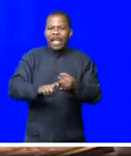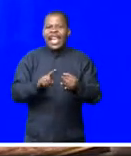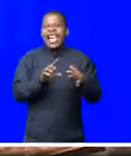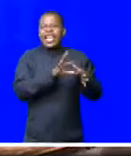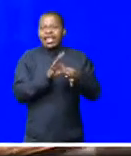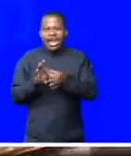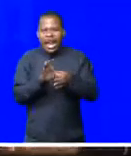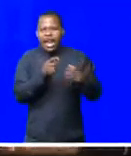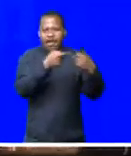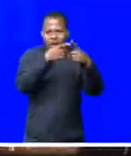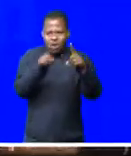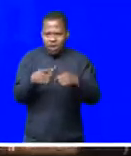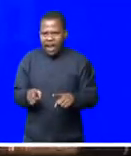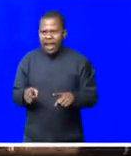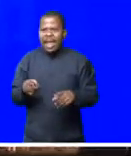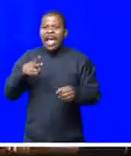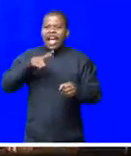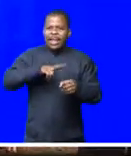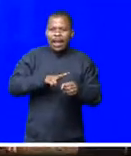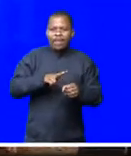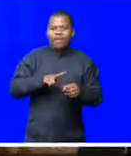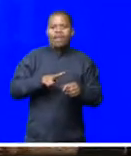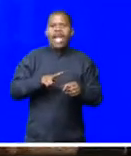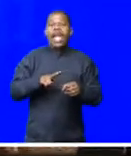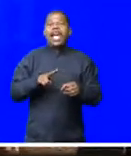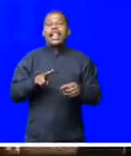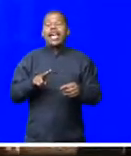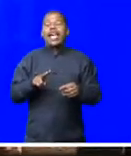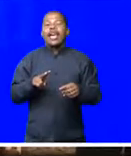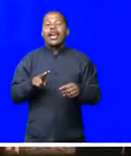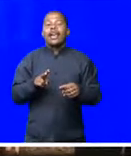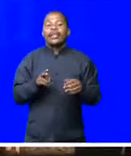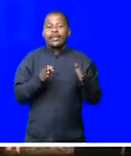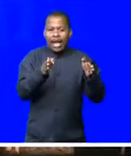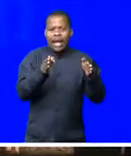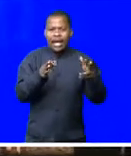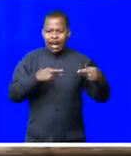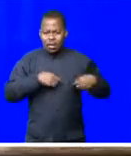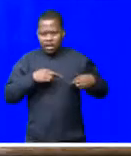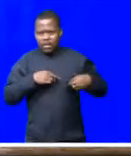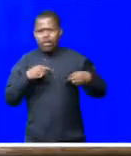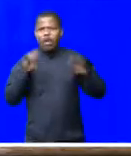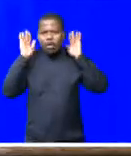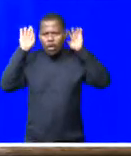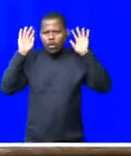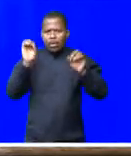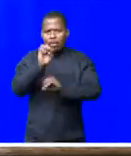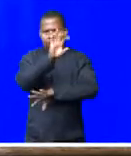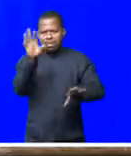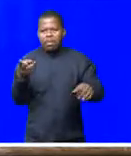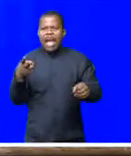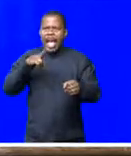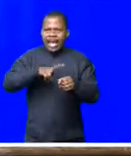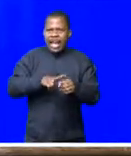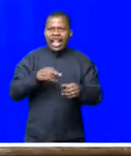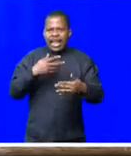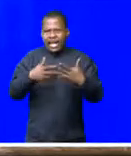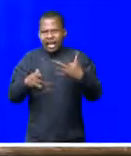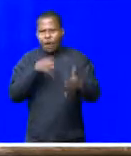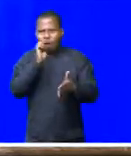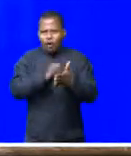tinhlangano letitimele kunye netindlu temisakato. Bonke laba kubheke ukuthi bathathe loko lokubuya